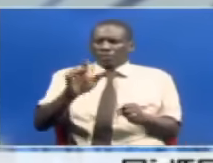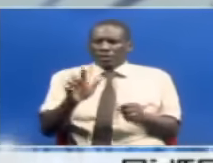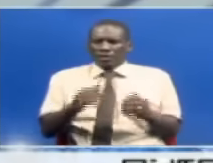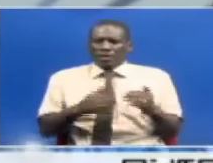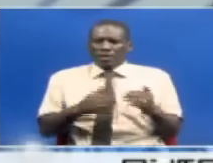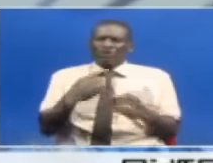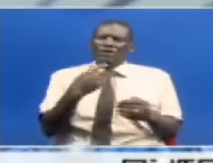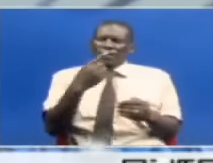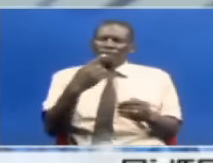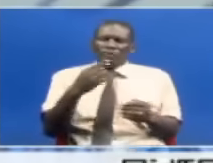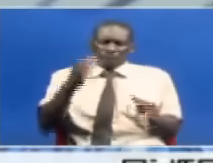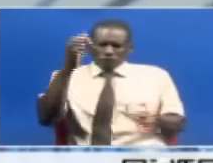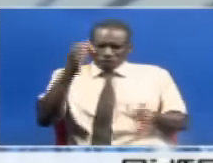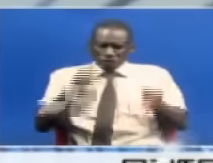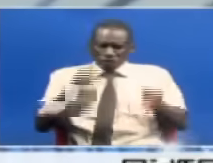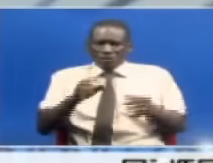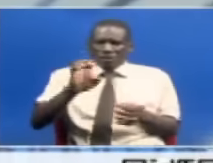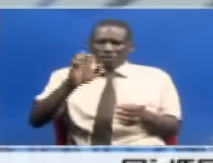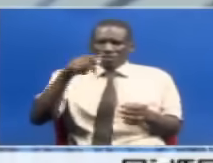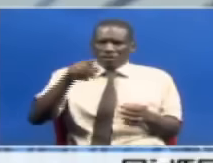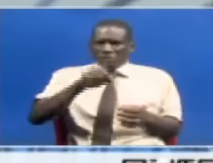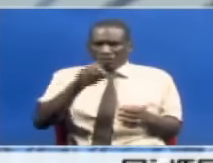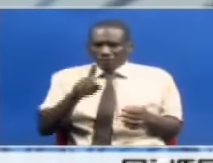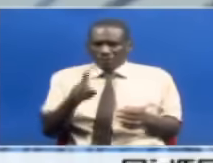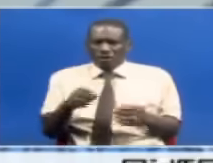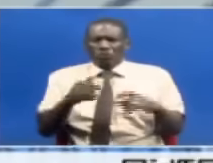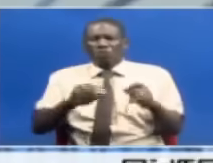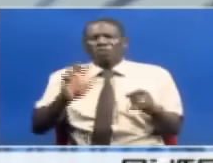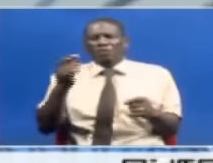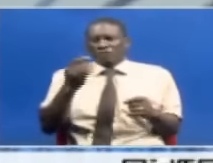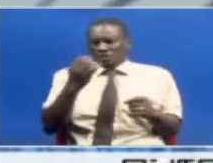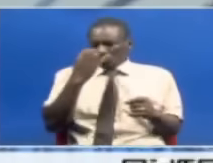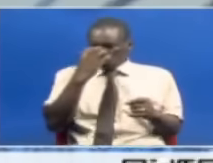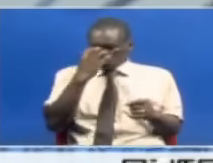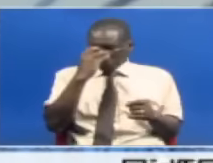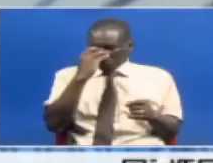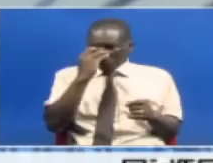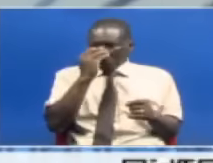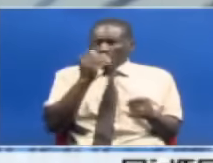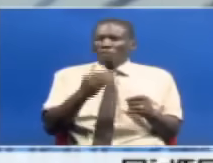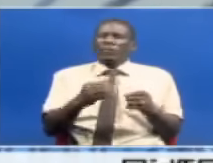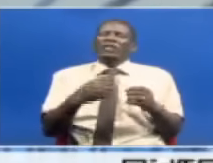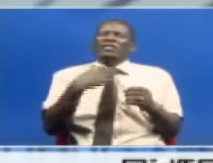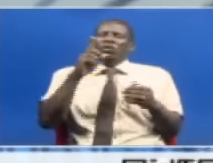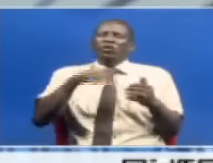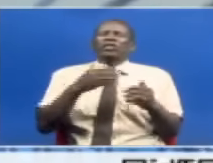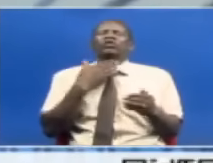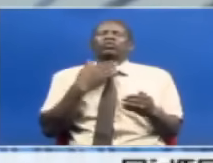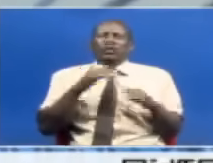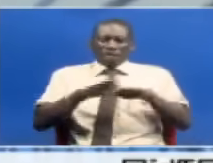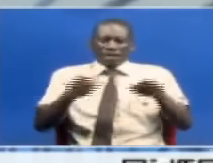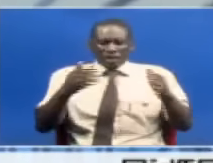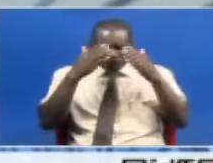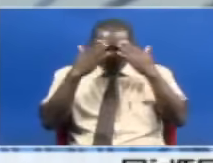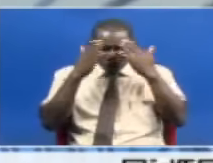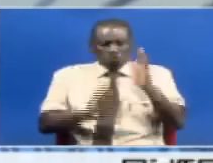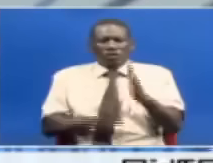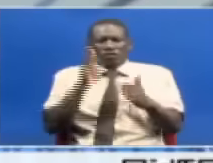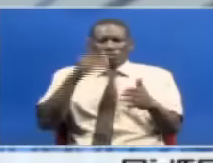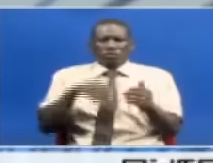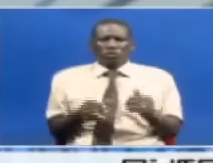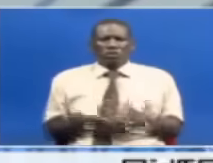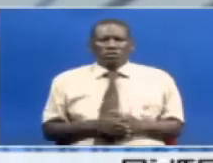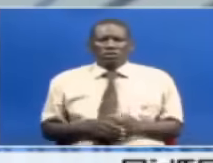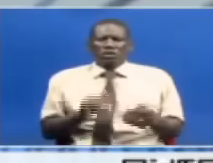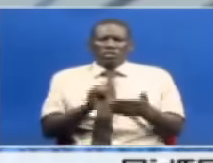that happened at the EPZ from the president, that he wants some piece of land for, I don't know, development of what. At that